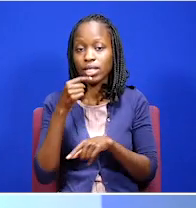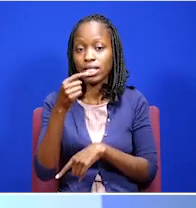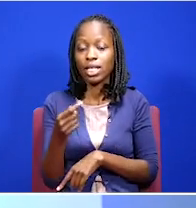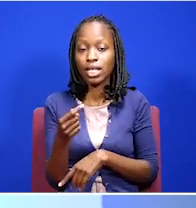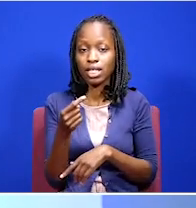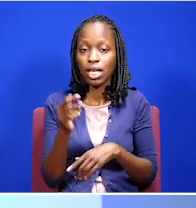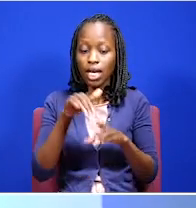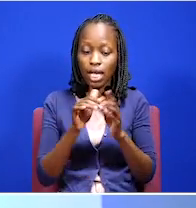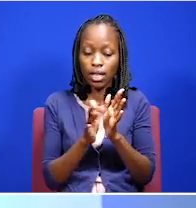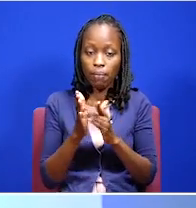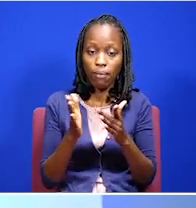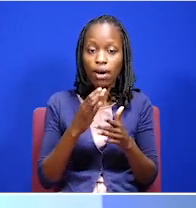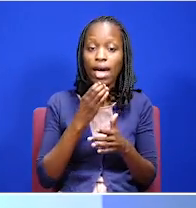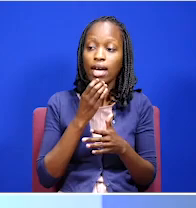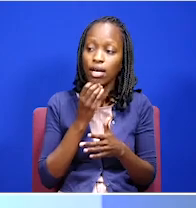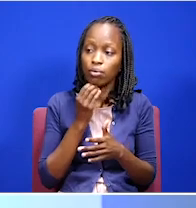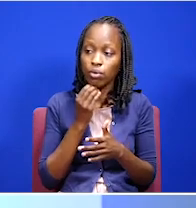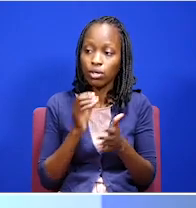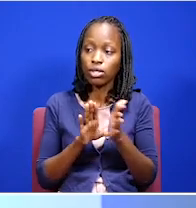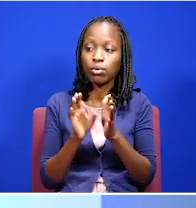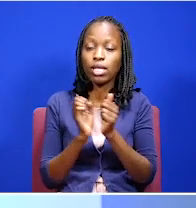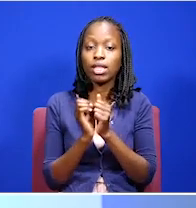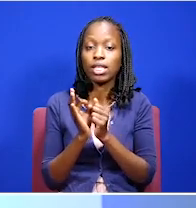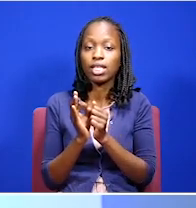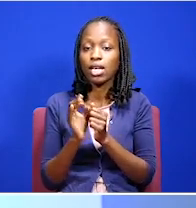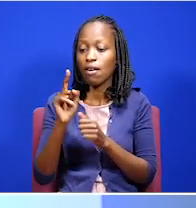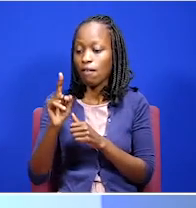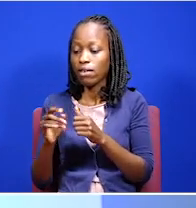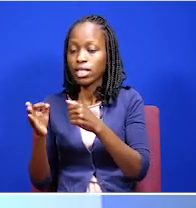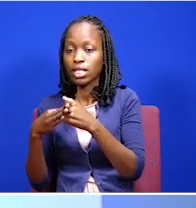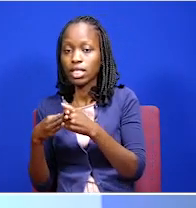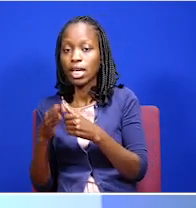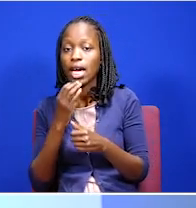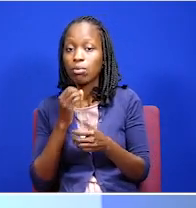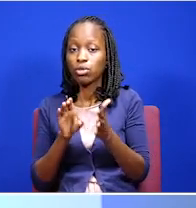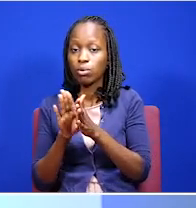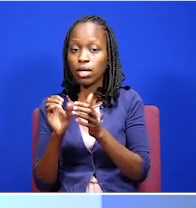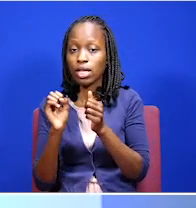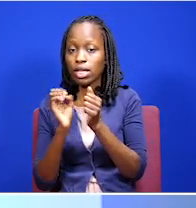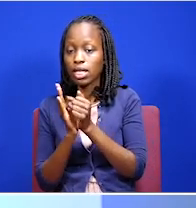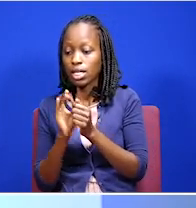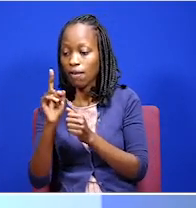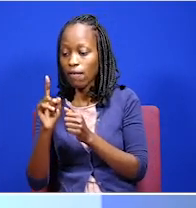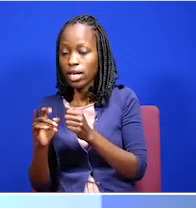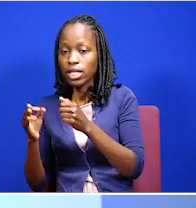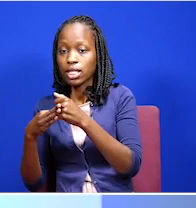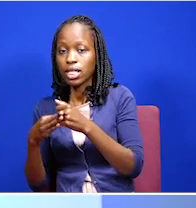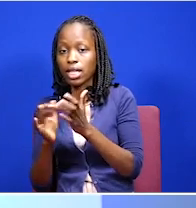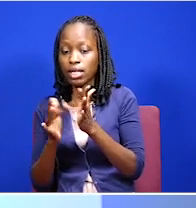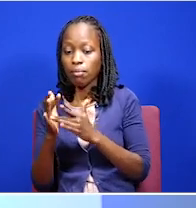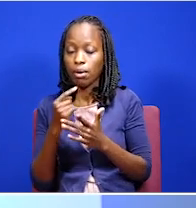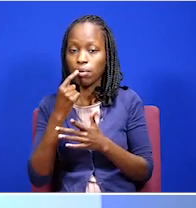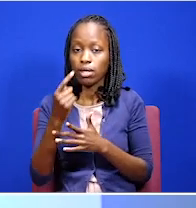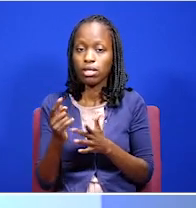chapter 13 and verse 8. Hebrews chapter 13 and verse 8. The word of God says, Jesus